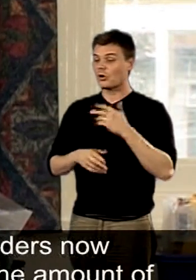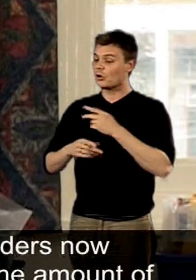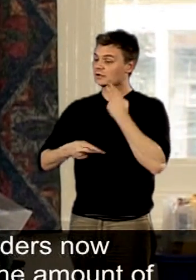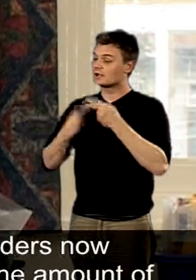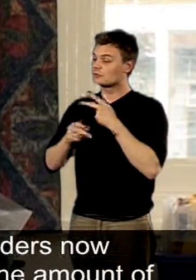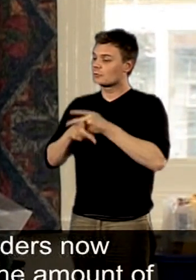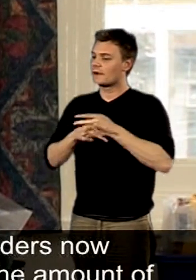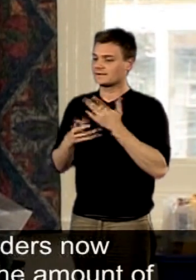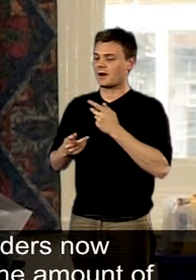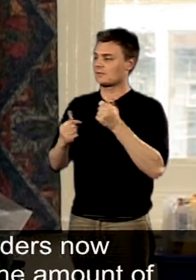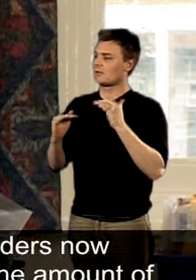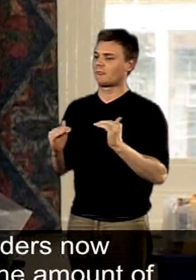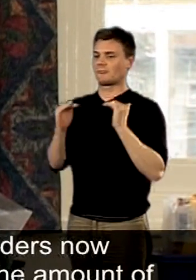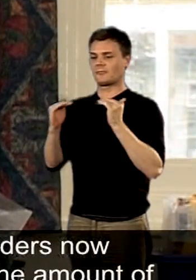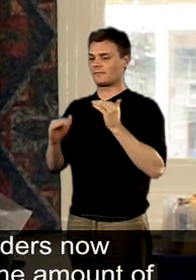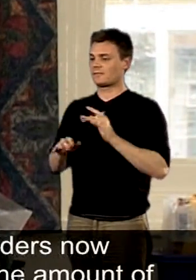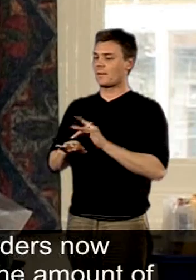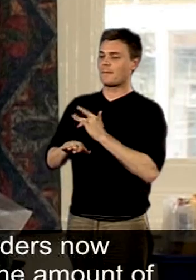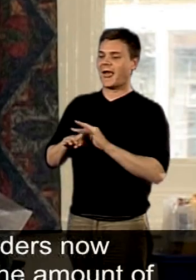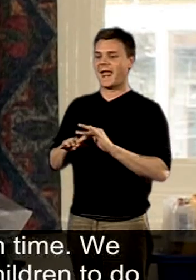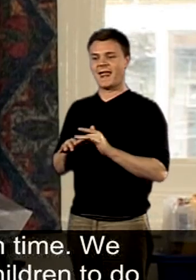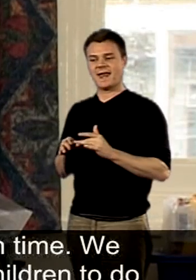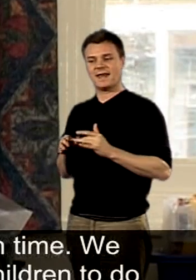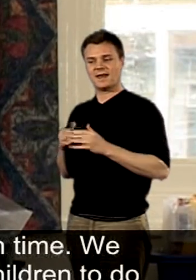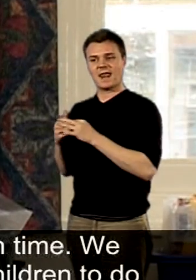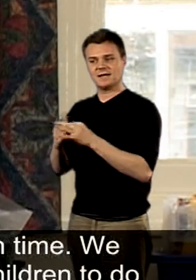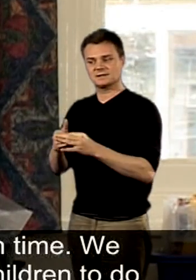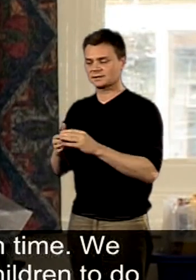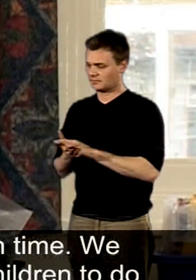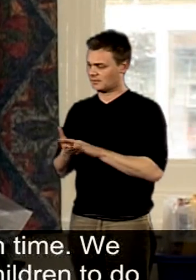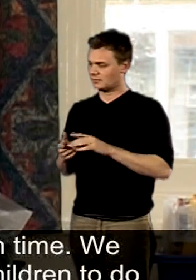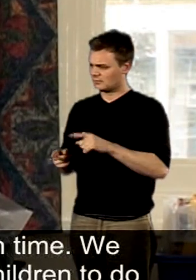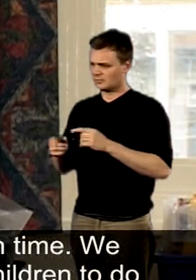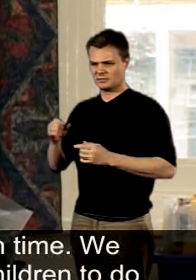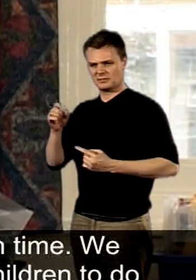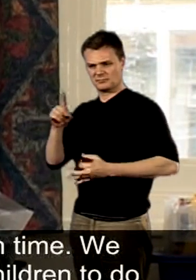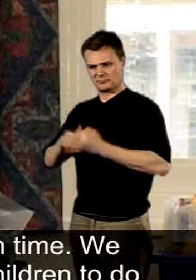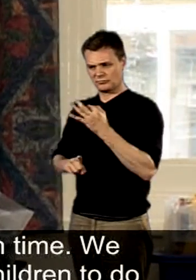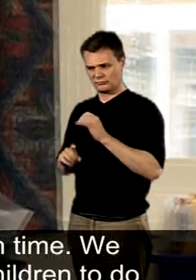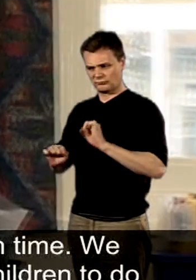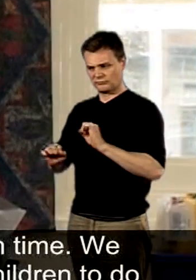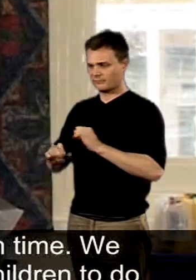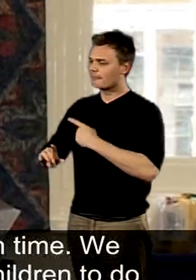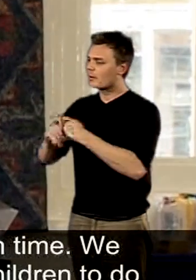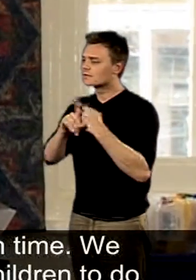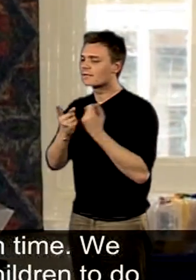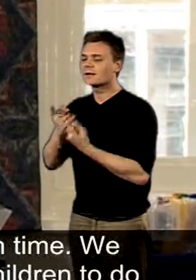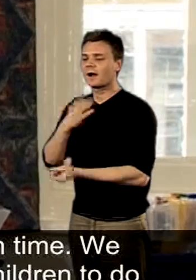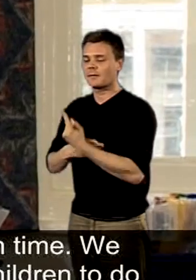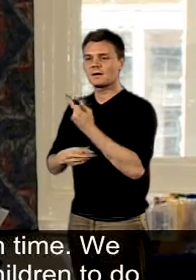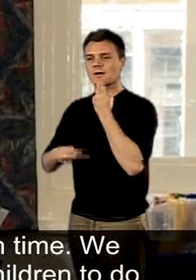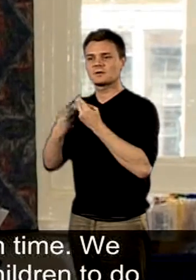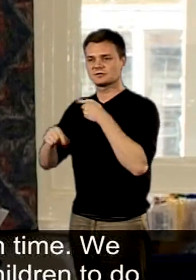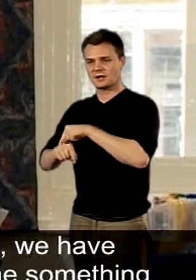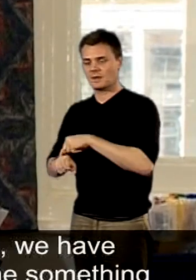now. And that role really has increased the amount of positive things that happen at lunchtime. We also look at alternative